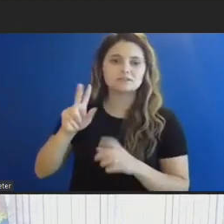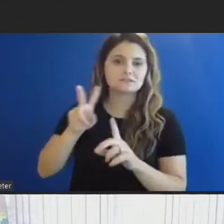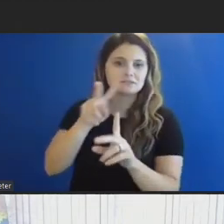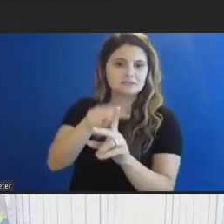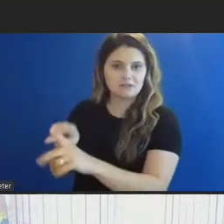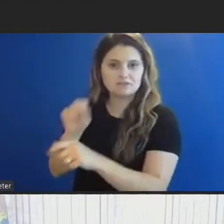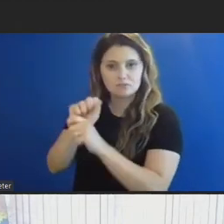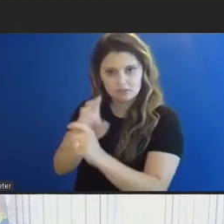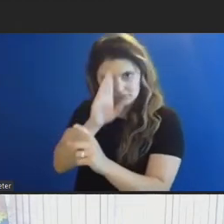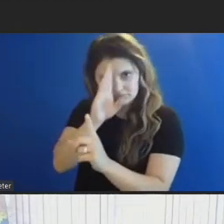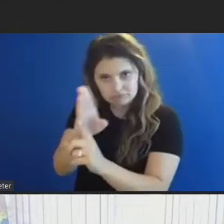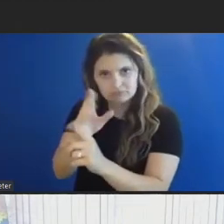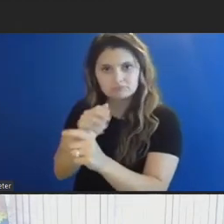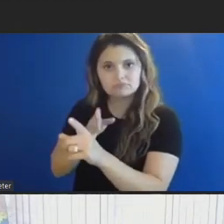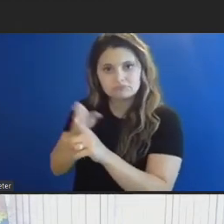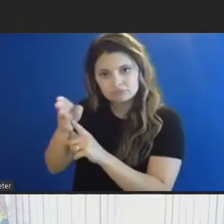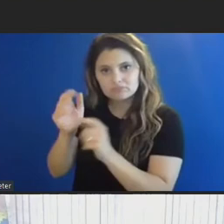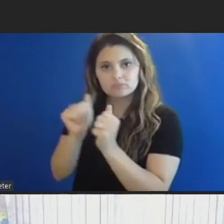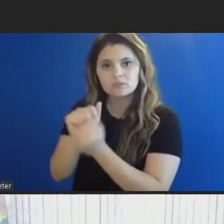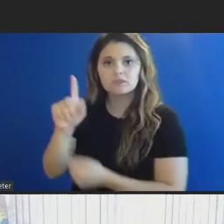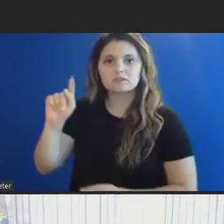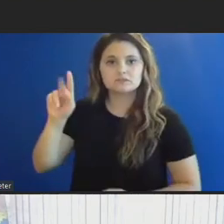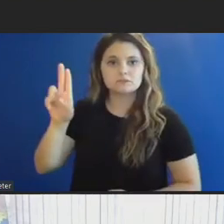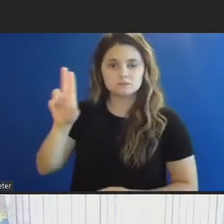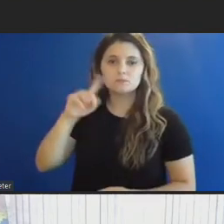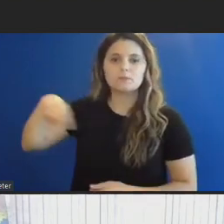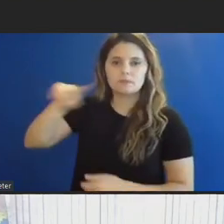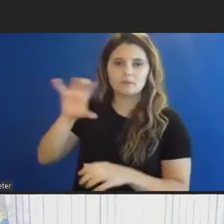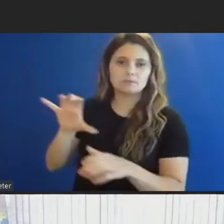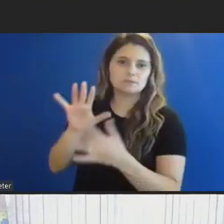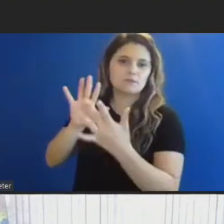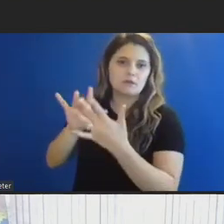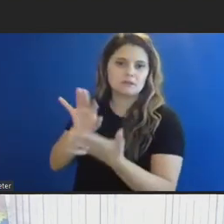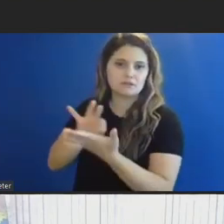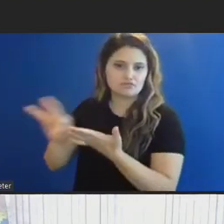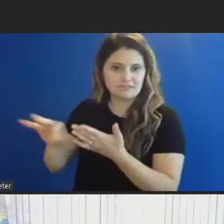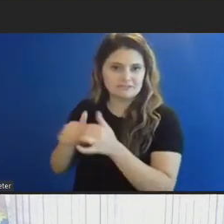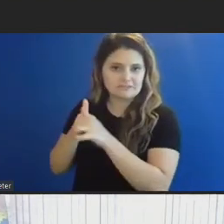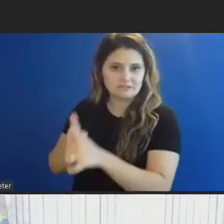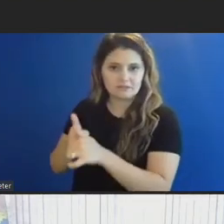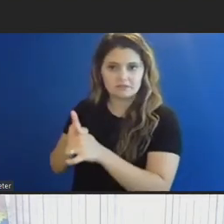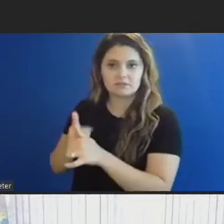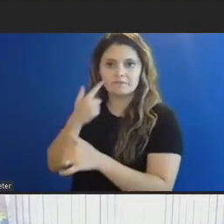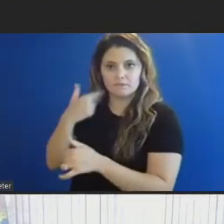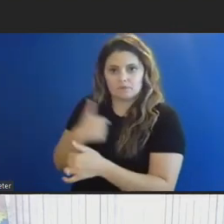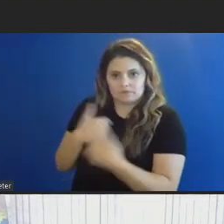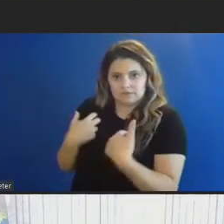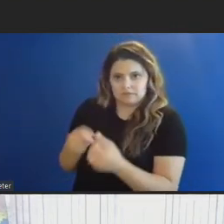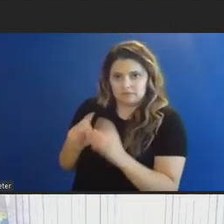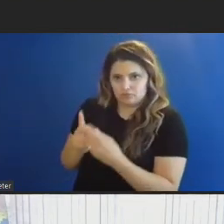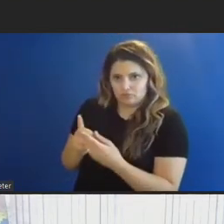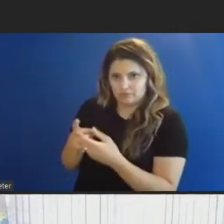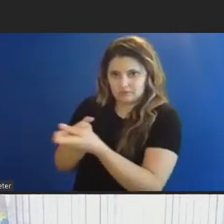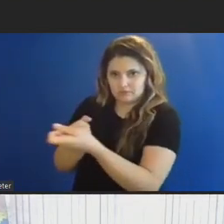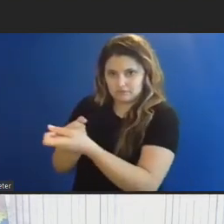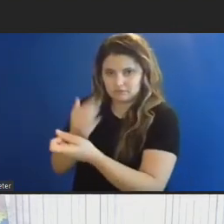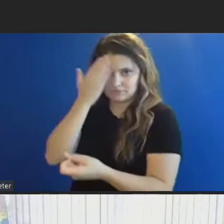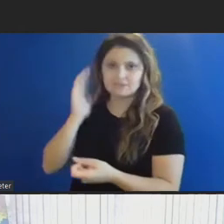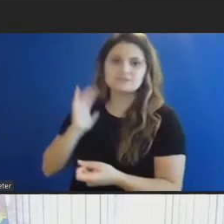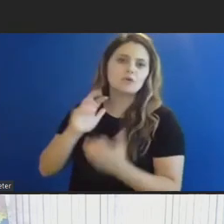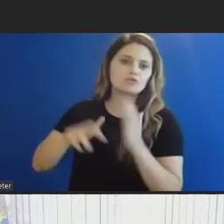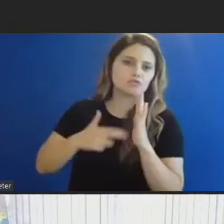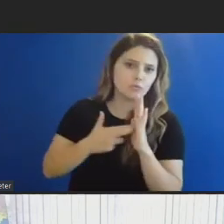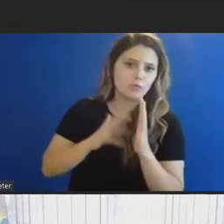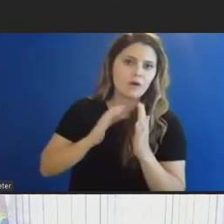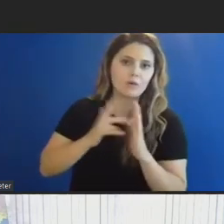with Texas Tech. They're going to be doing the contact tracing really on behalf of the health department because it's our role and that's